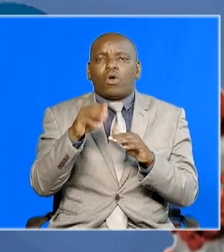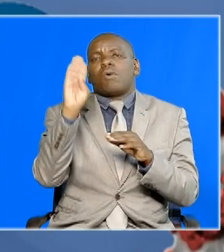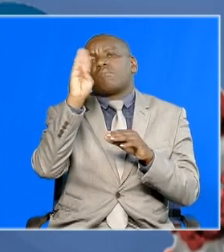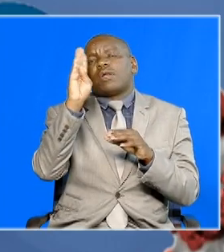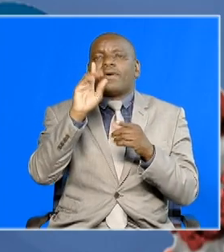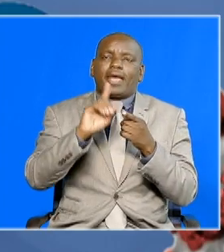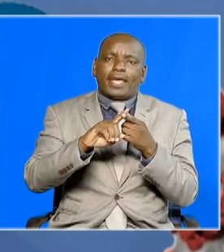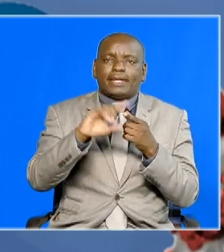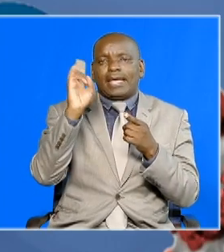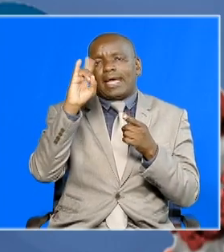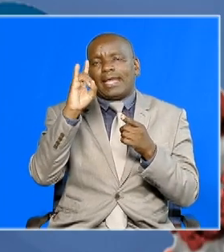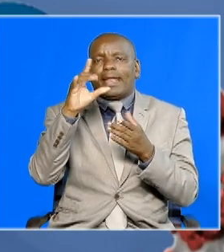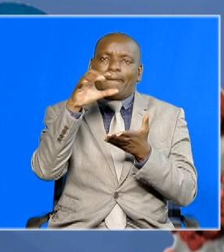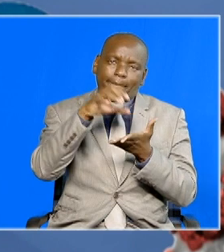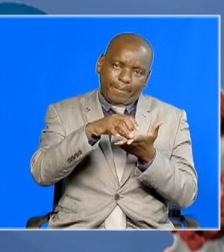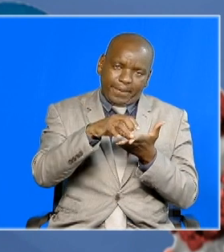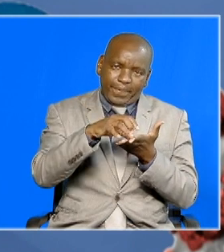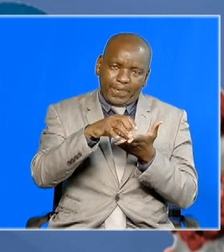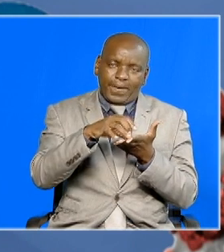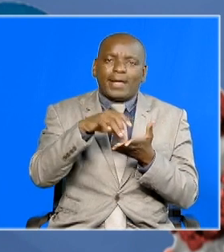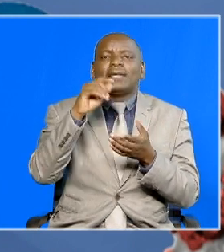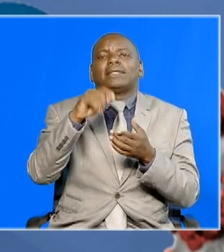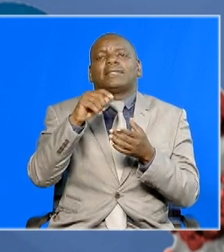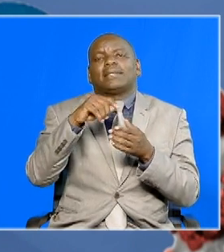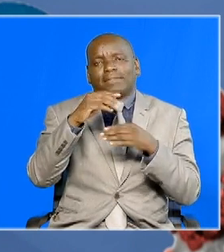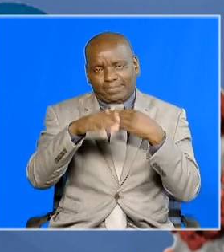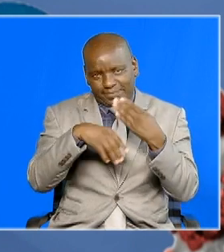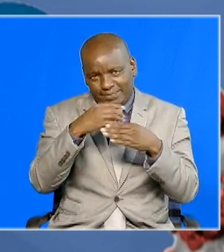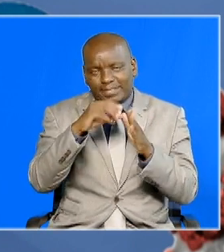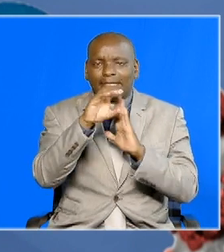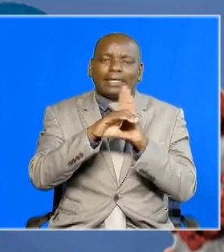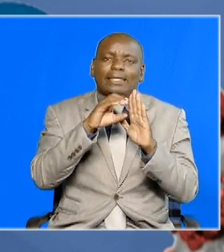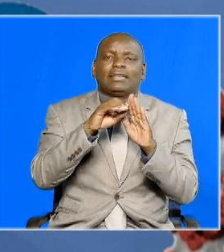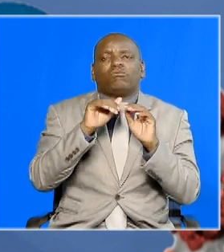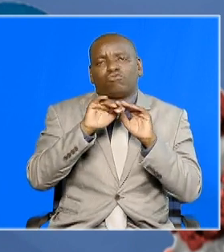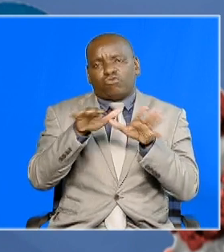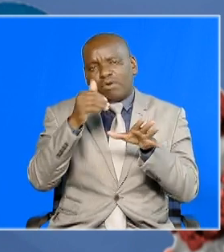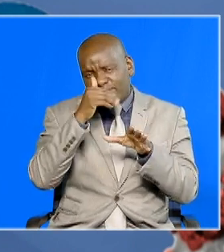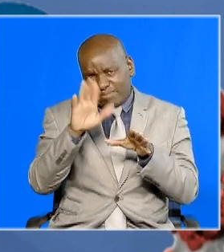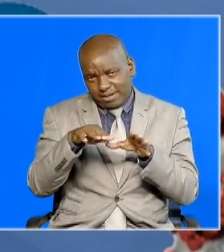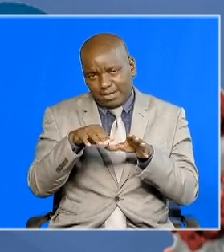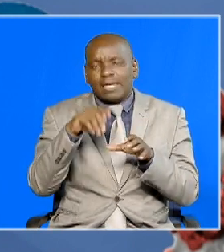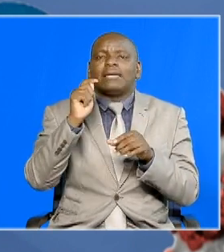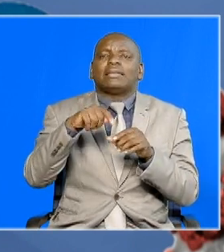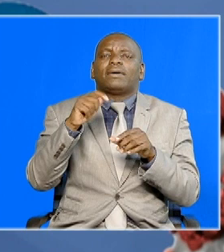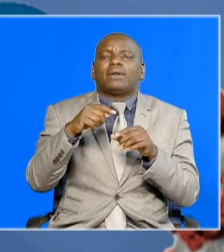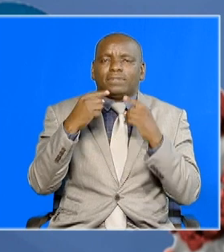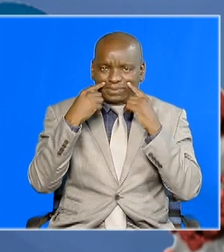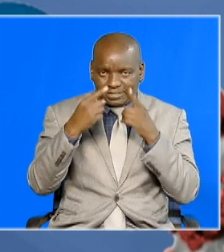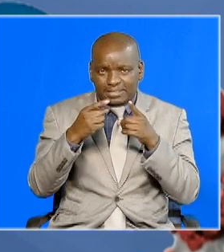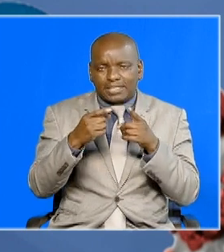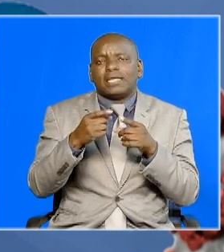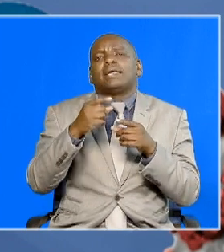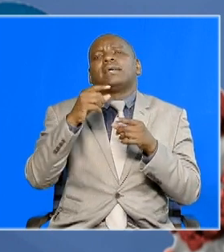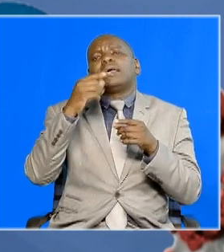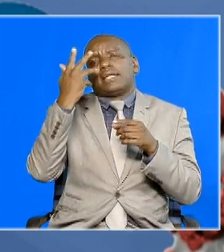Bulawayo and Harare metropolitan provinces once again remain the nation's main hotspots. It is, however, encouraging to see